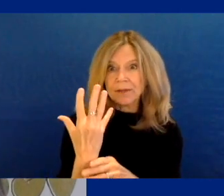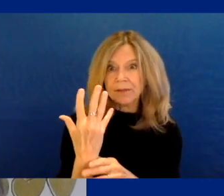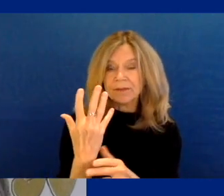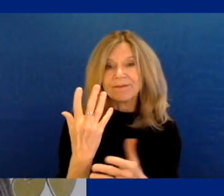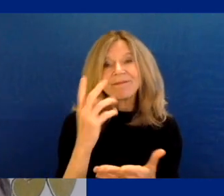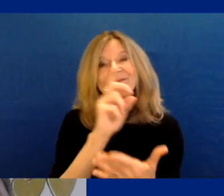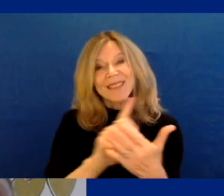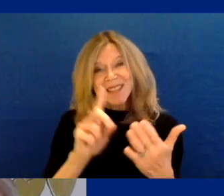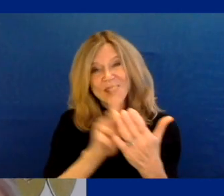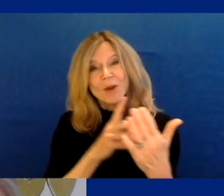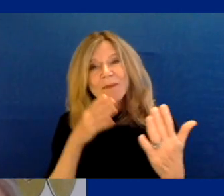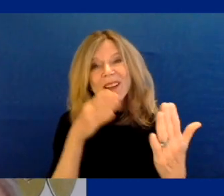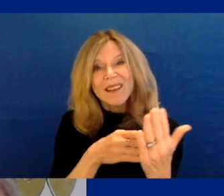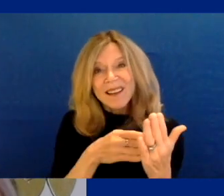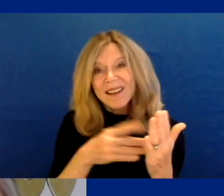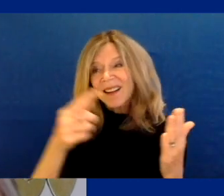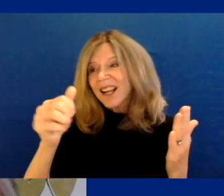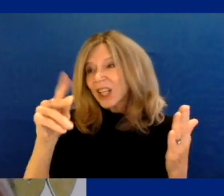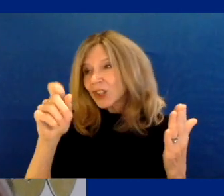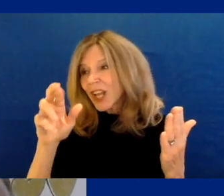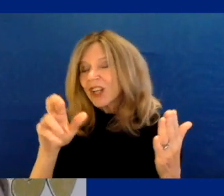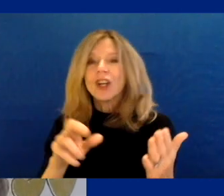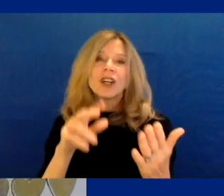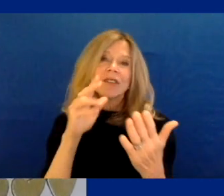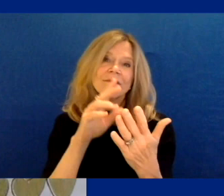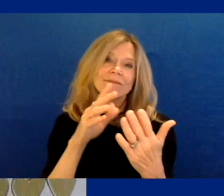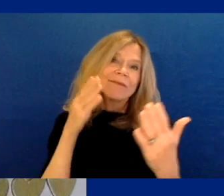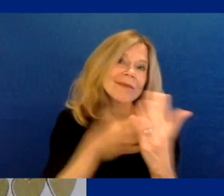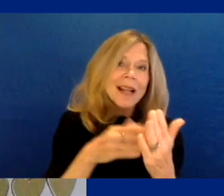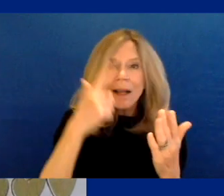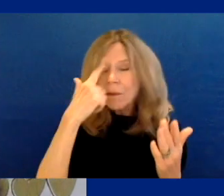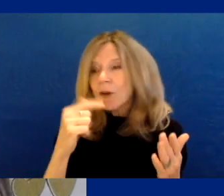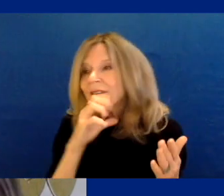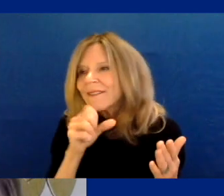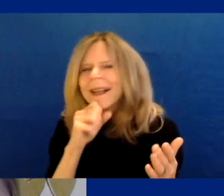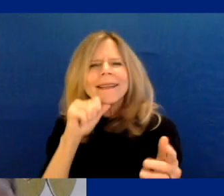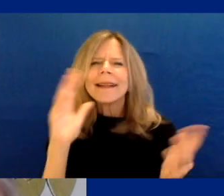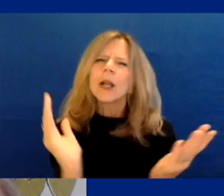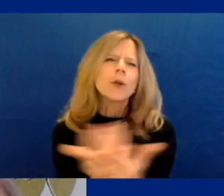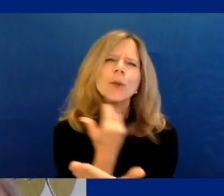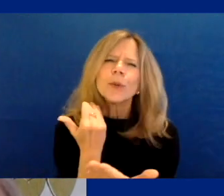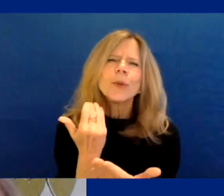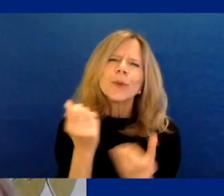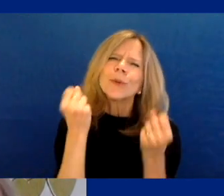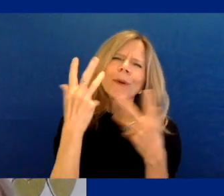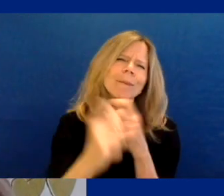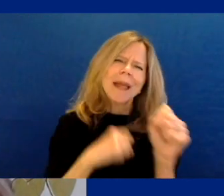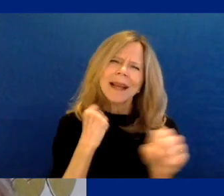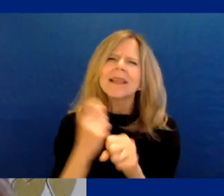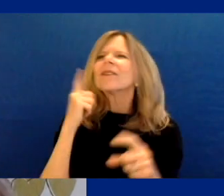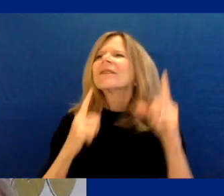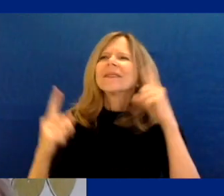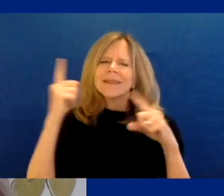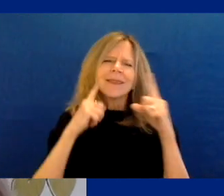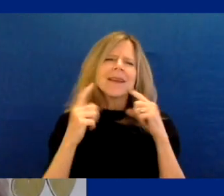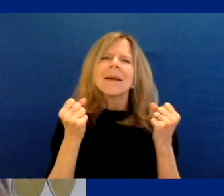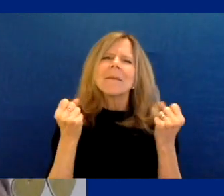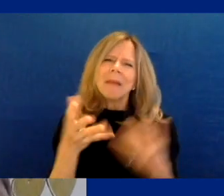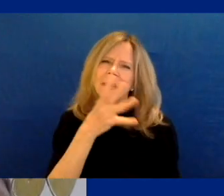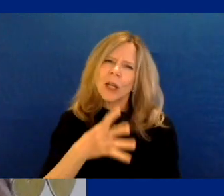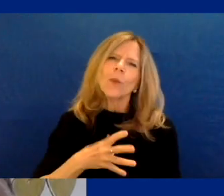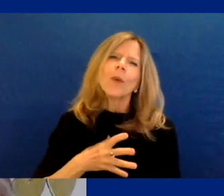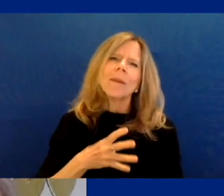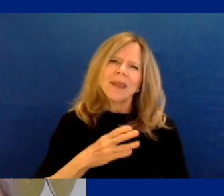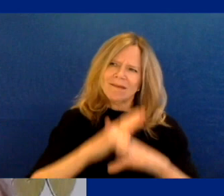Discrimination based on age or gender is hardly a new phenomenon in the media. For many years, we've been hearing about the hurdles that women